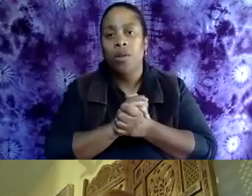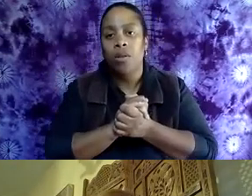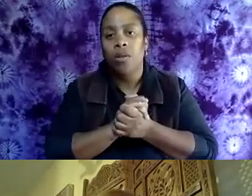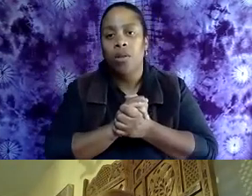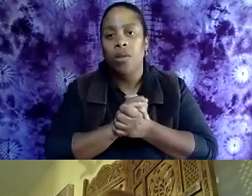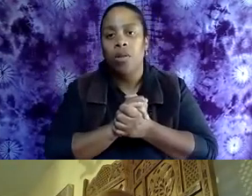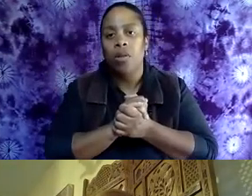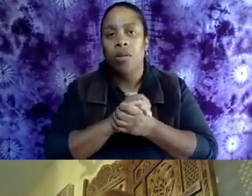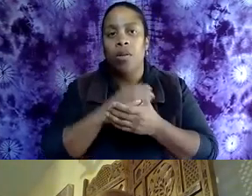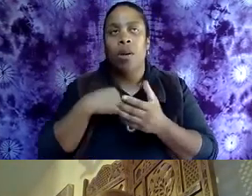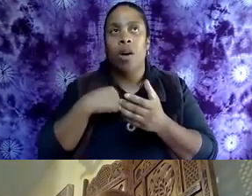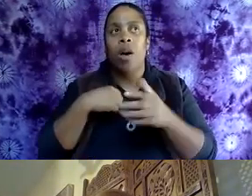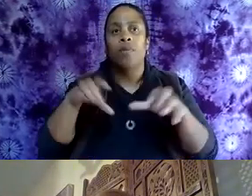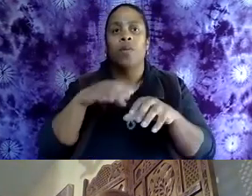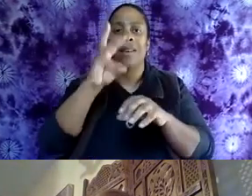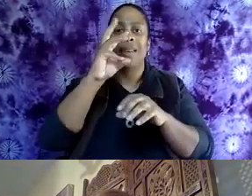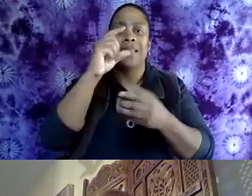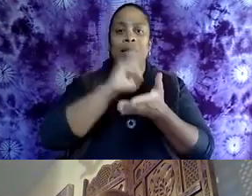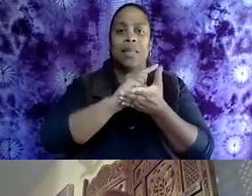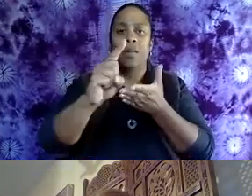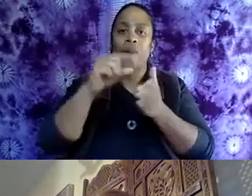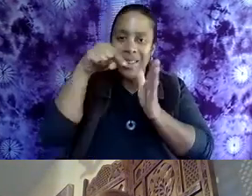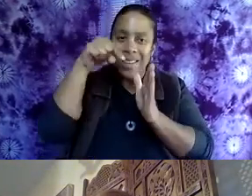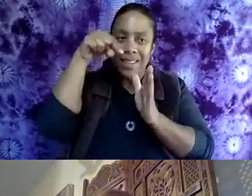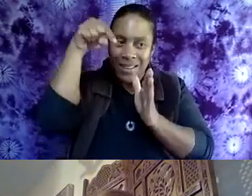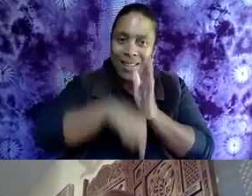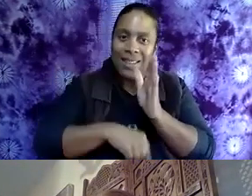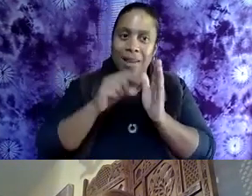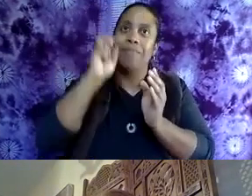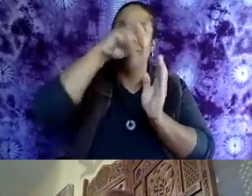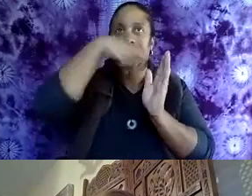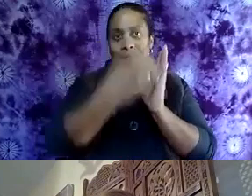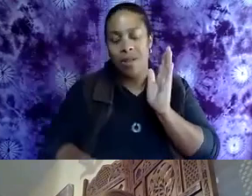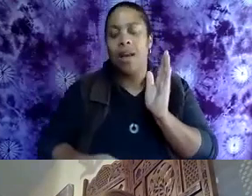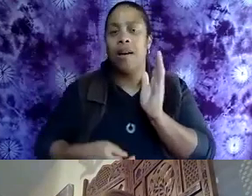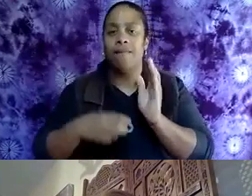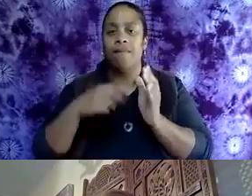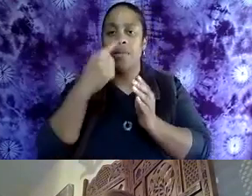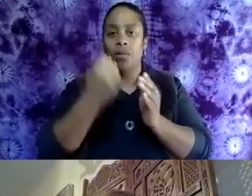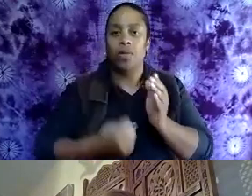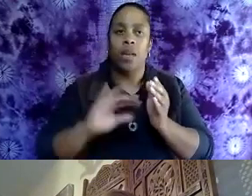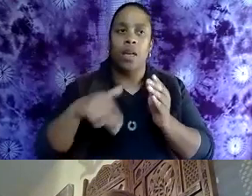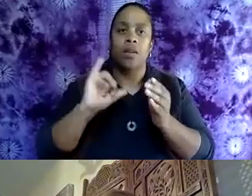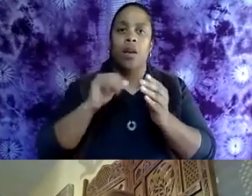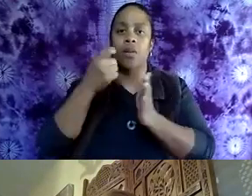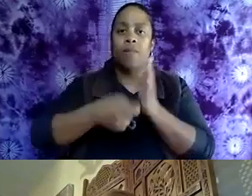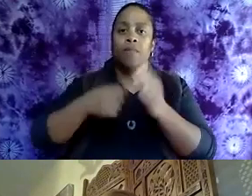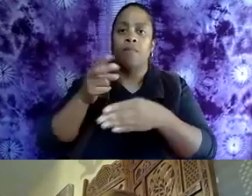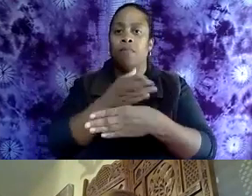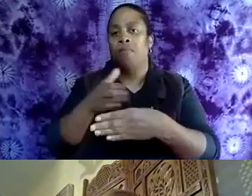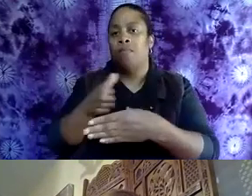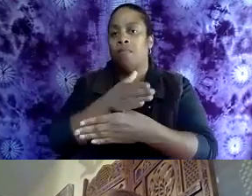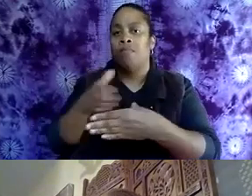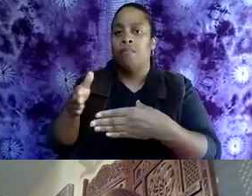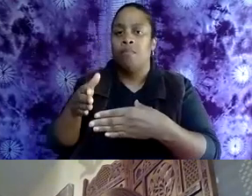doing a 6-week deep dive of authentic relating games starting this Tuesday. So that's also sliding scale and has a BIPOC price,